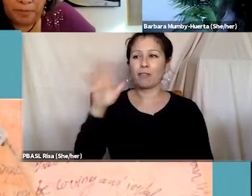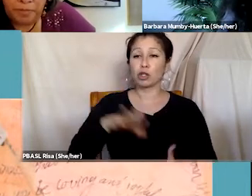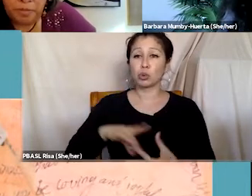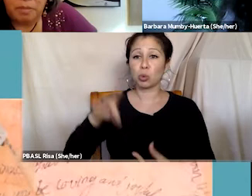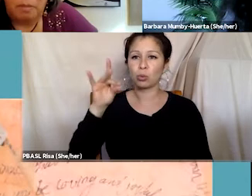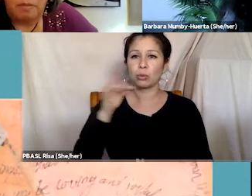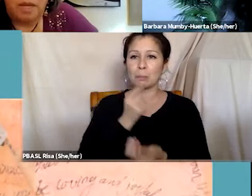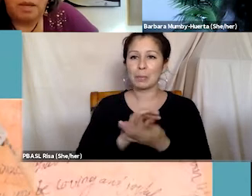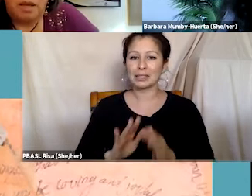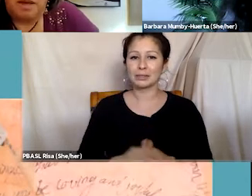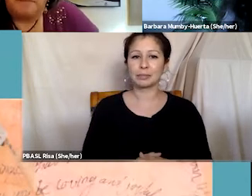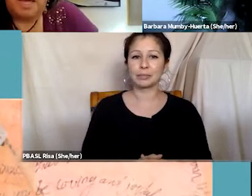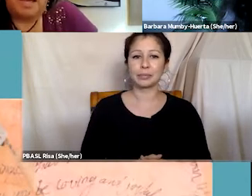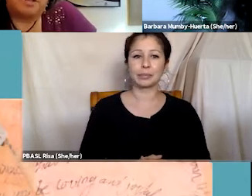soul.